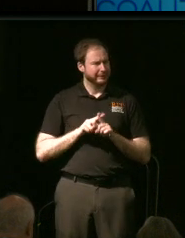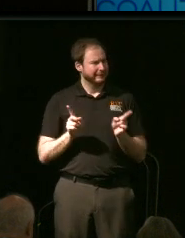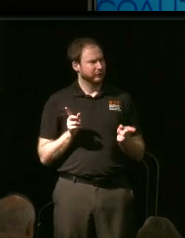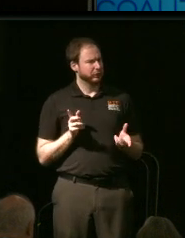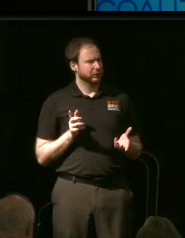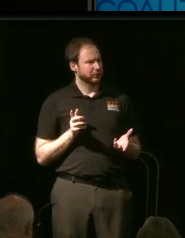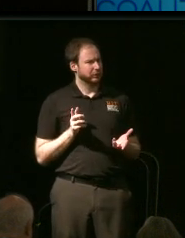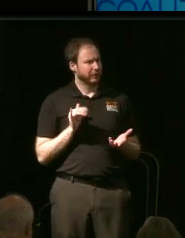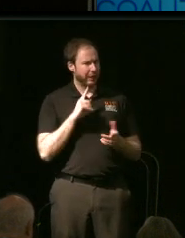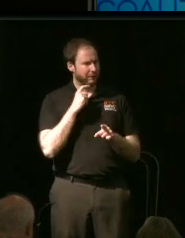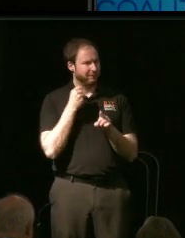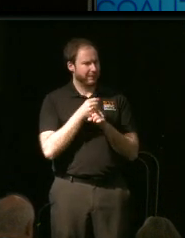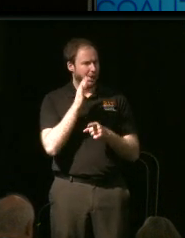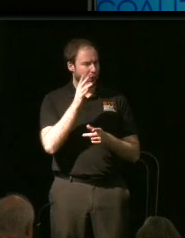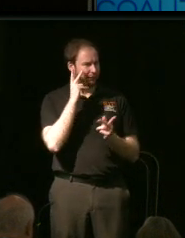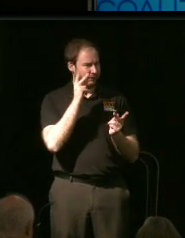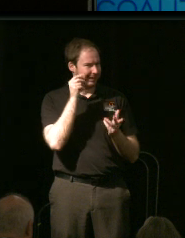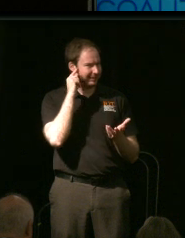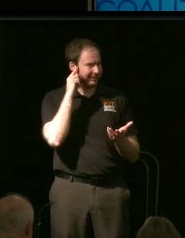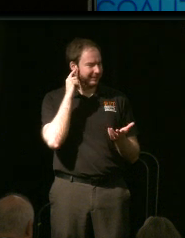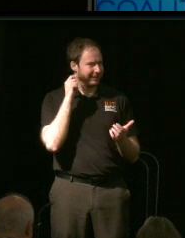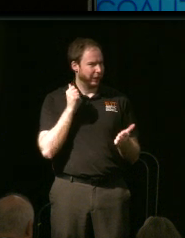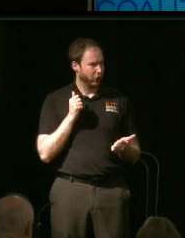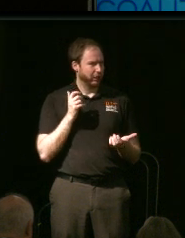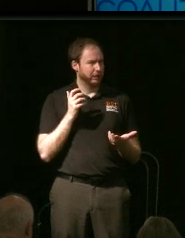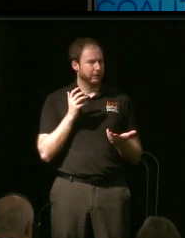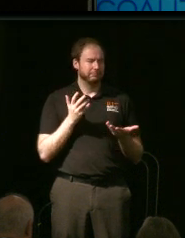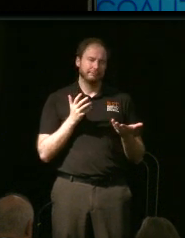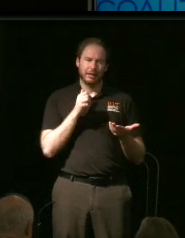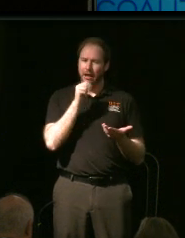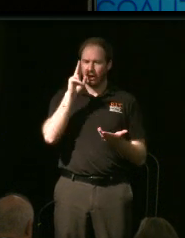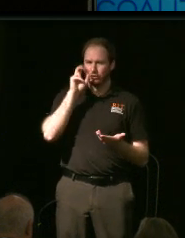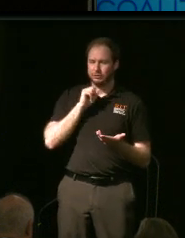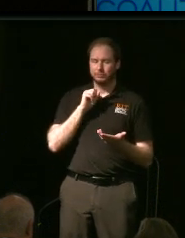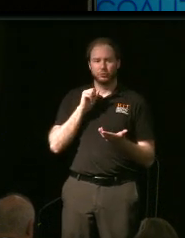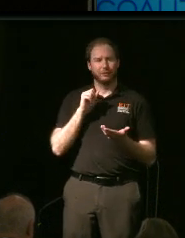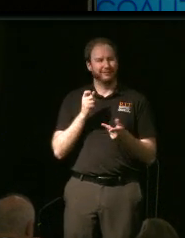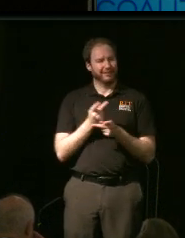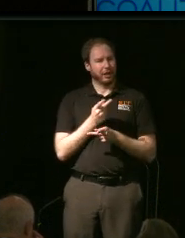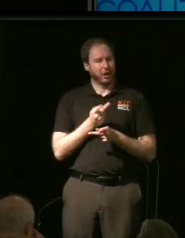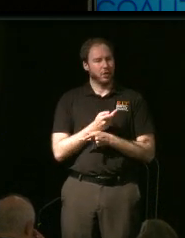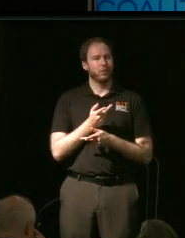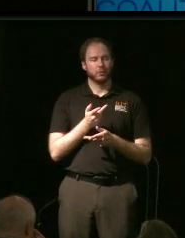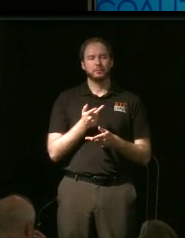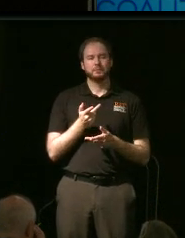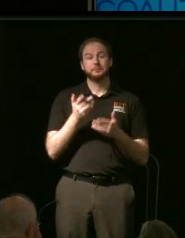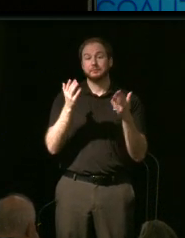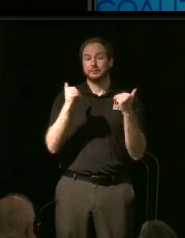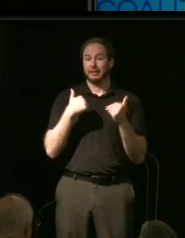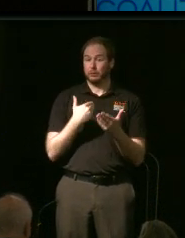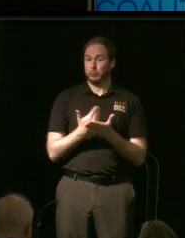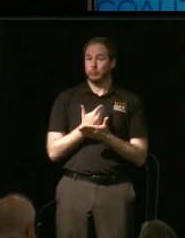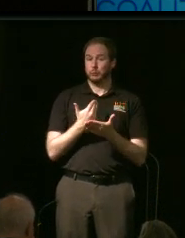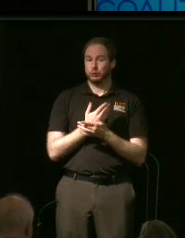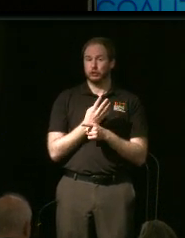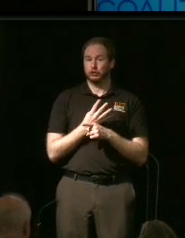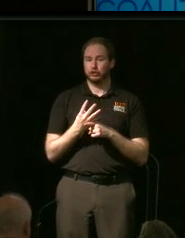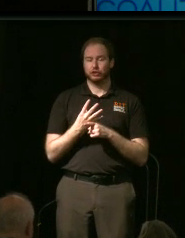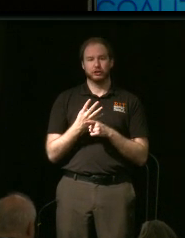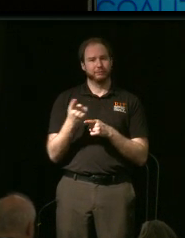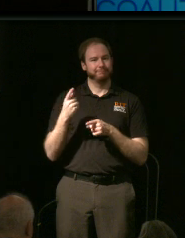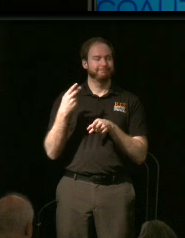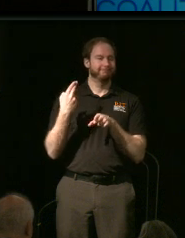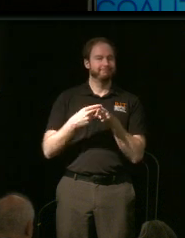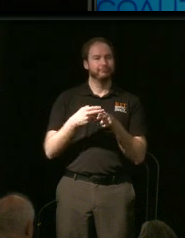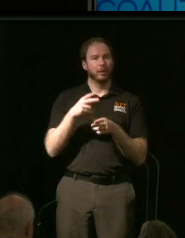that affects hearing and vision impairment, but not Usher syndrome? And then there is this new gene that people have